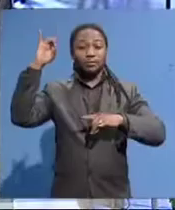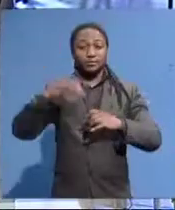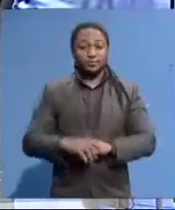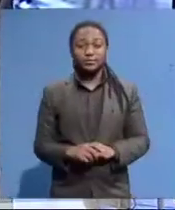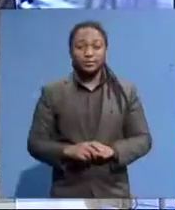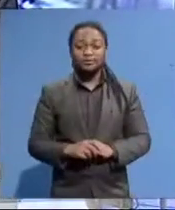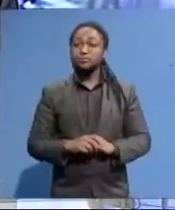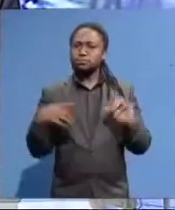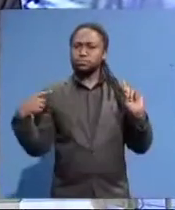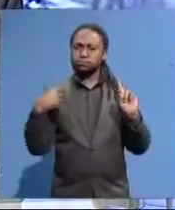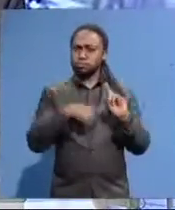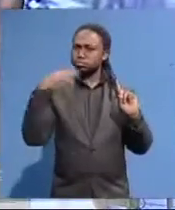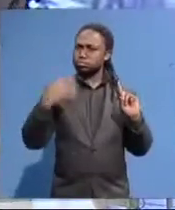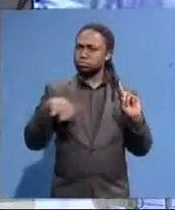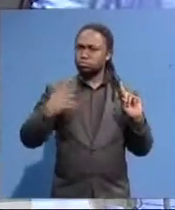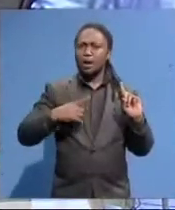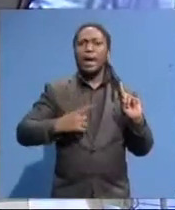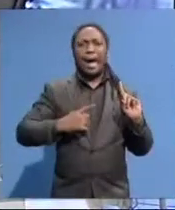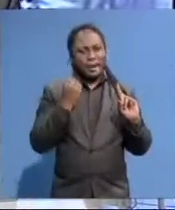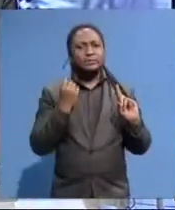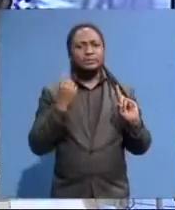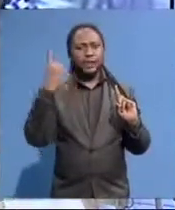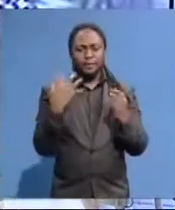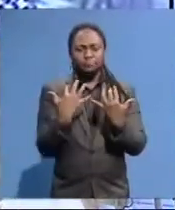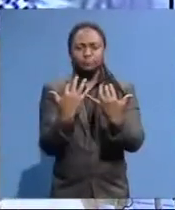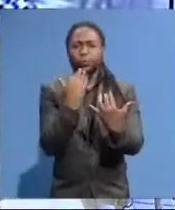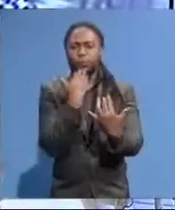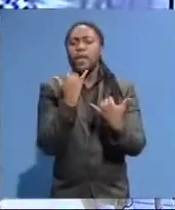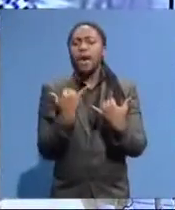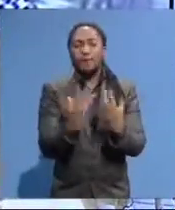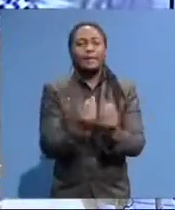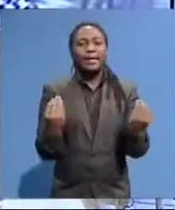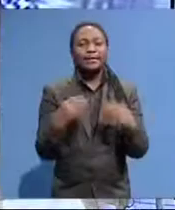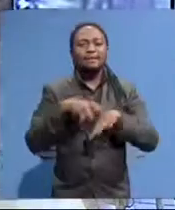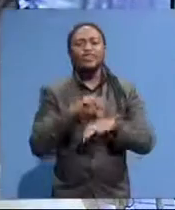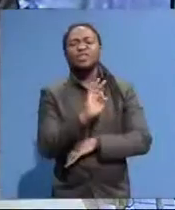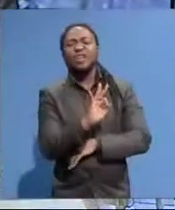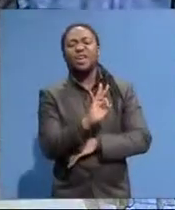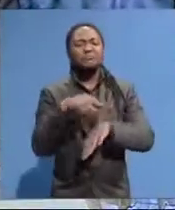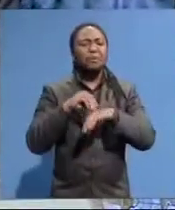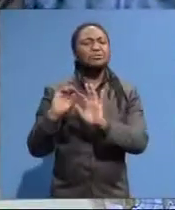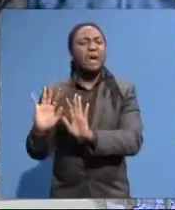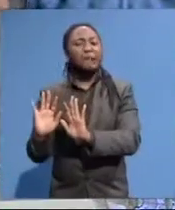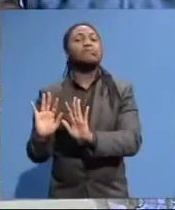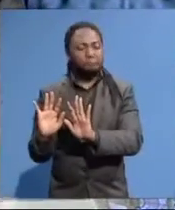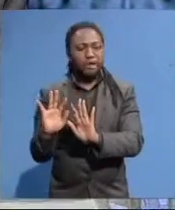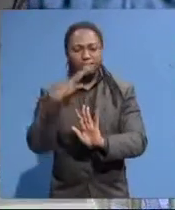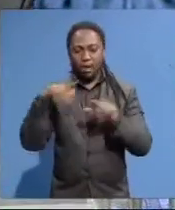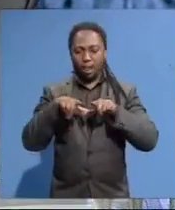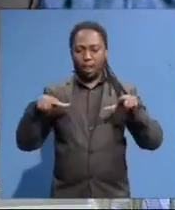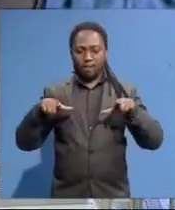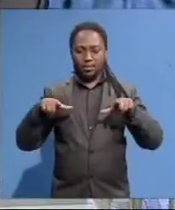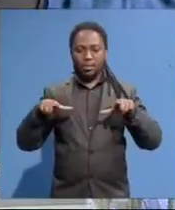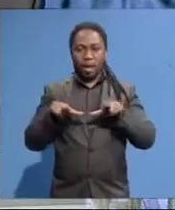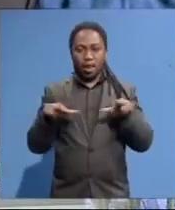an individual who understands the audience, who understands I'm talking to people between the ages of 3 and 10 years old. So I must talk the language